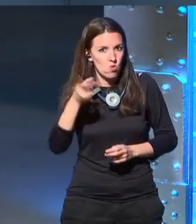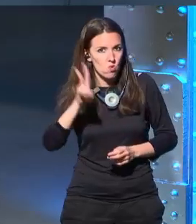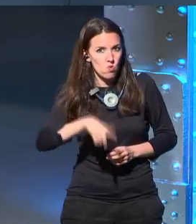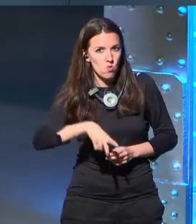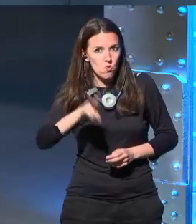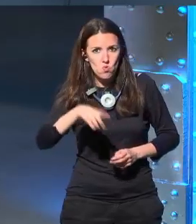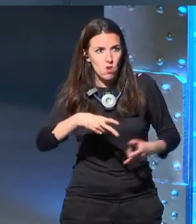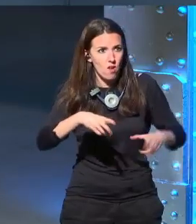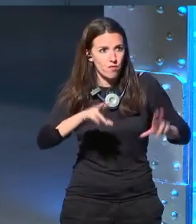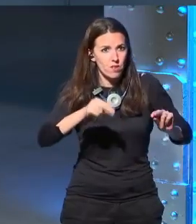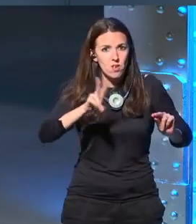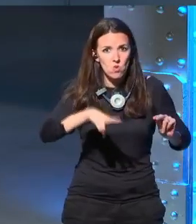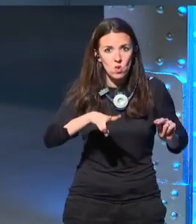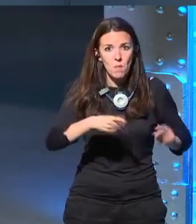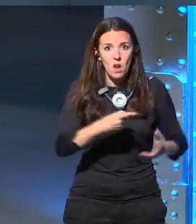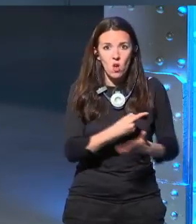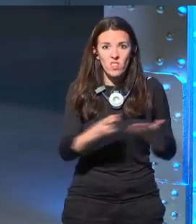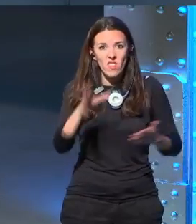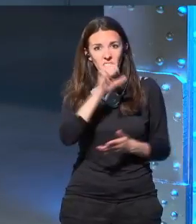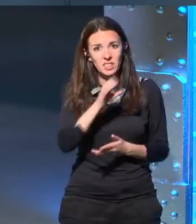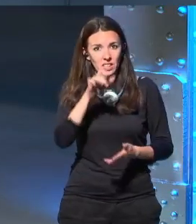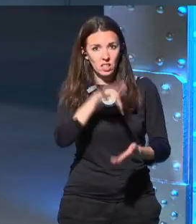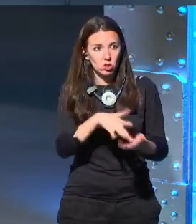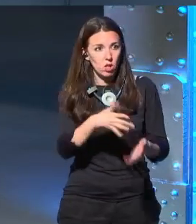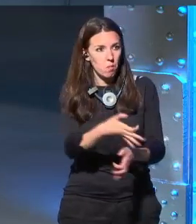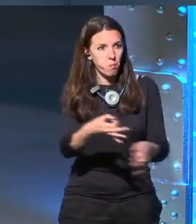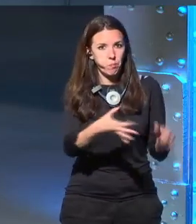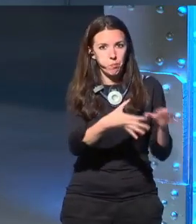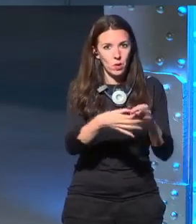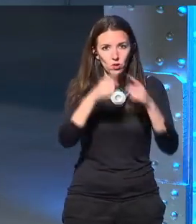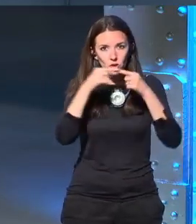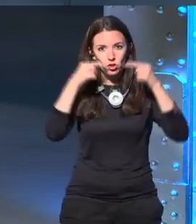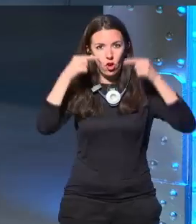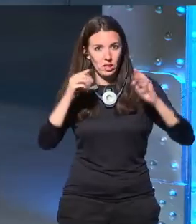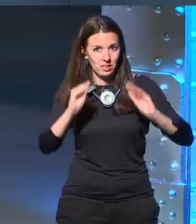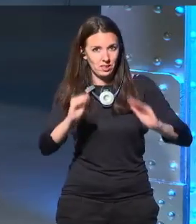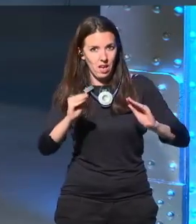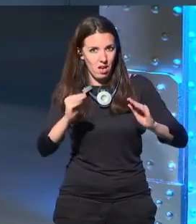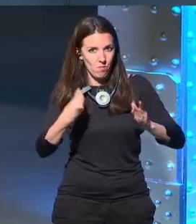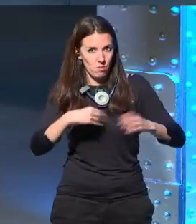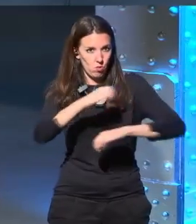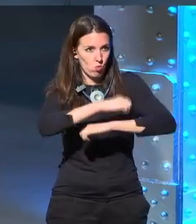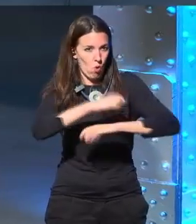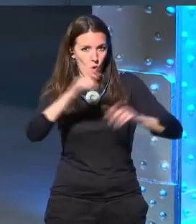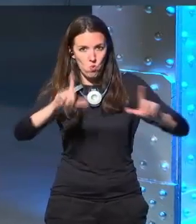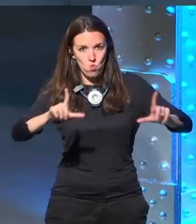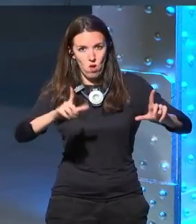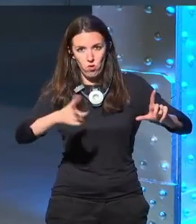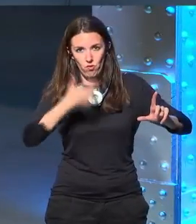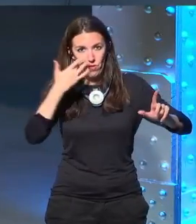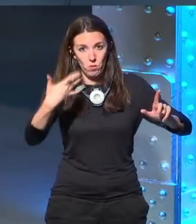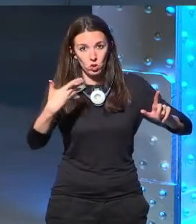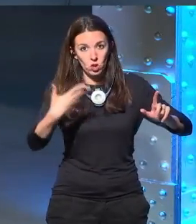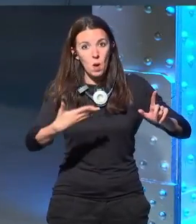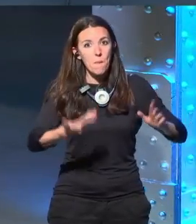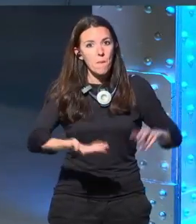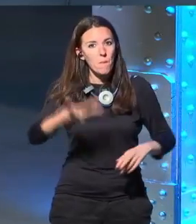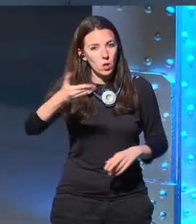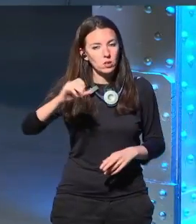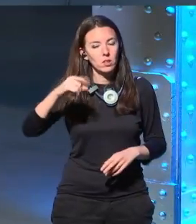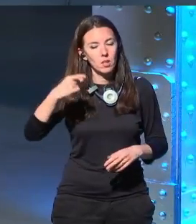takes 16 years to get the smile right of the Mona Lisa. But more importantly, he's always noticing